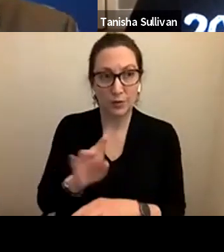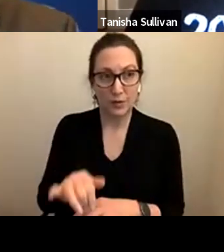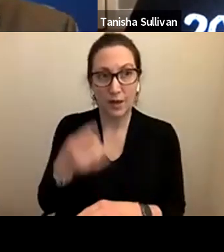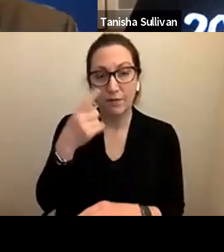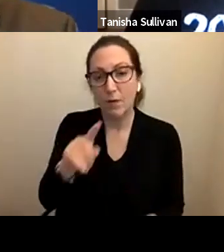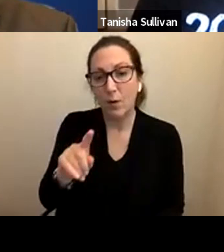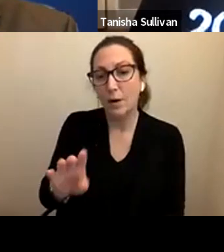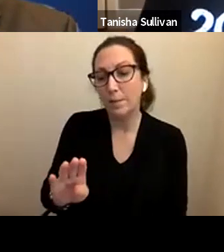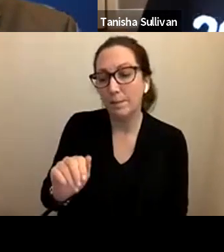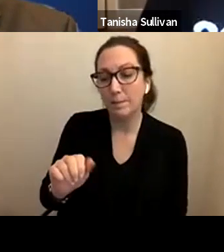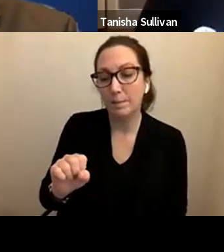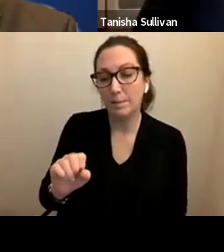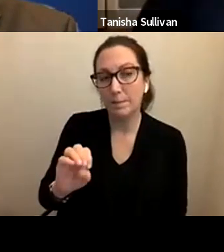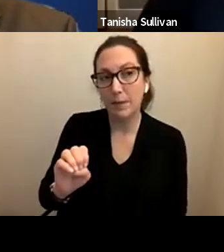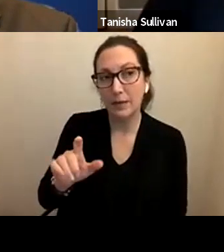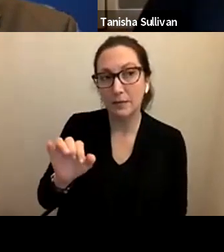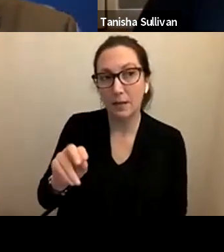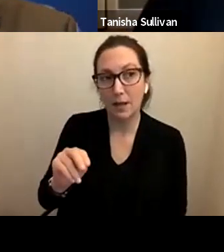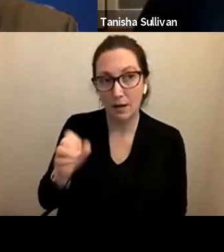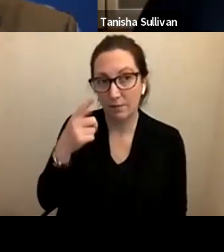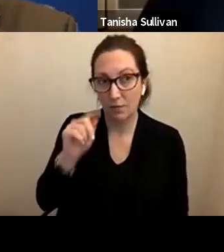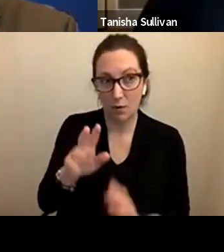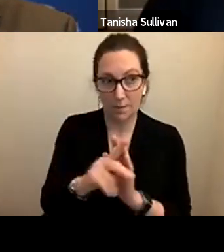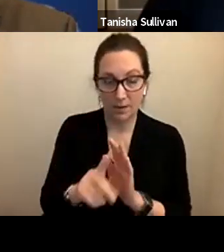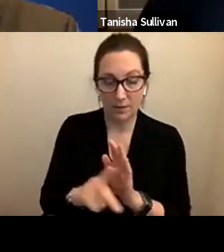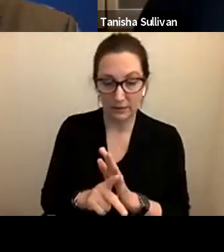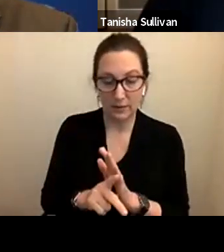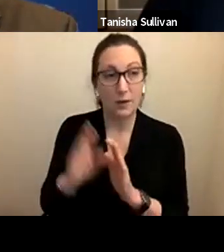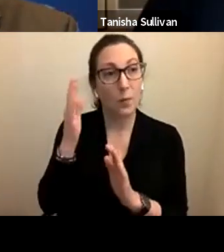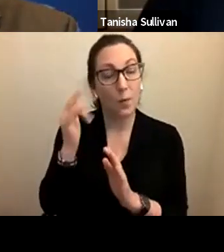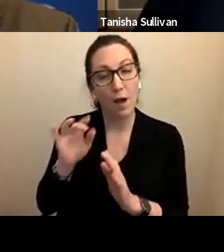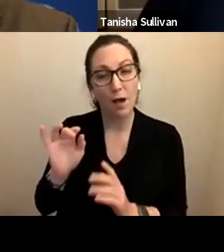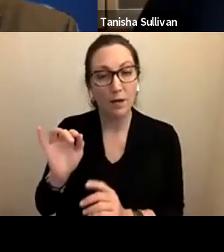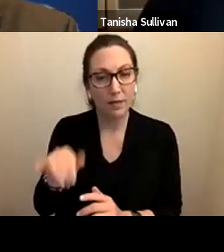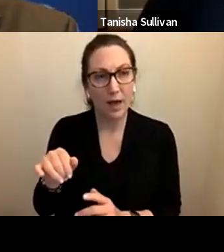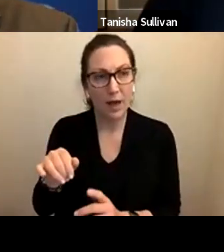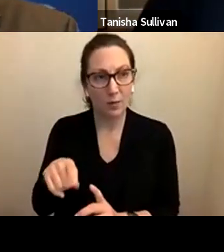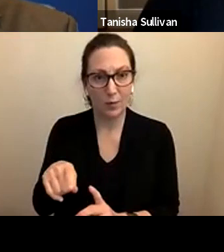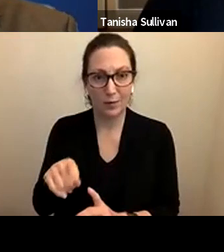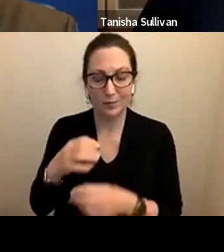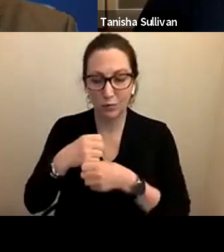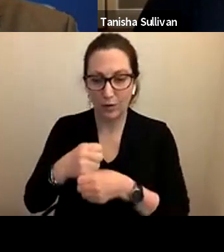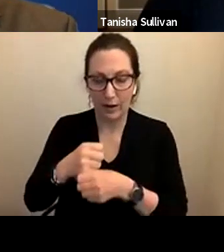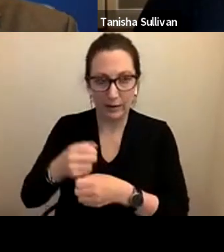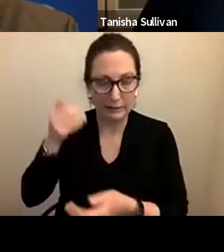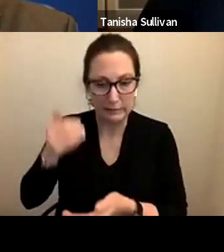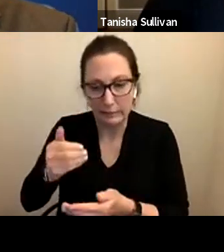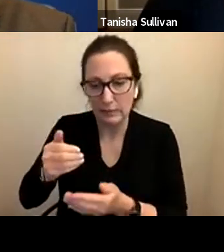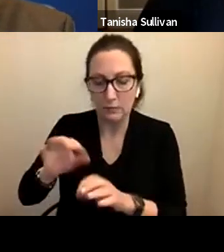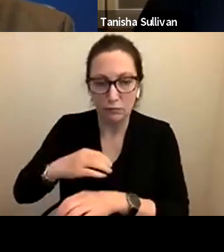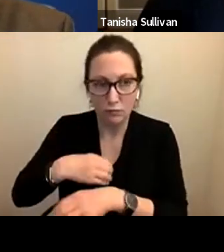policy because it was a policy that was created out of a crisis that